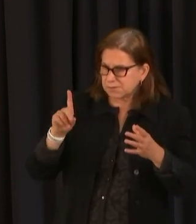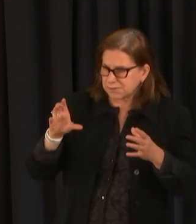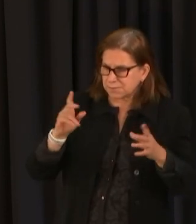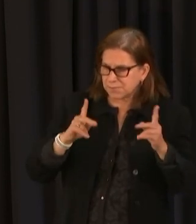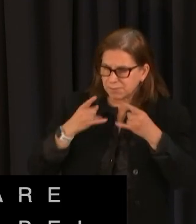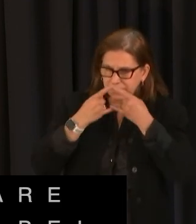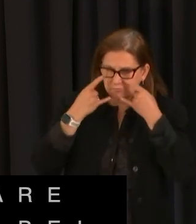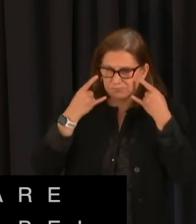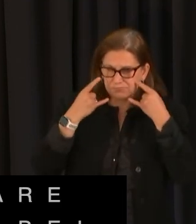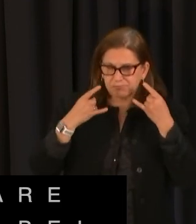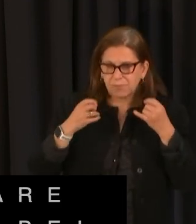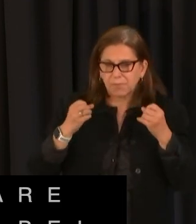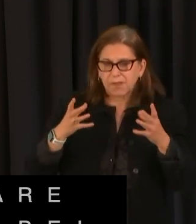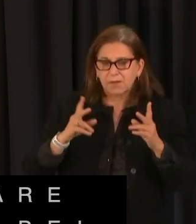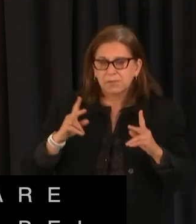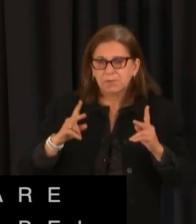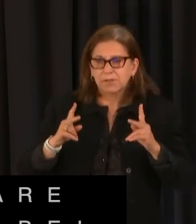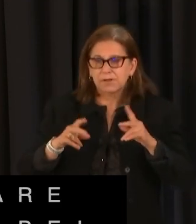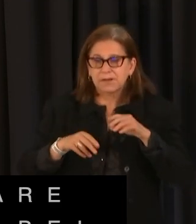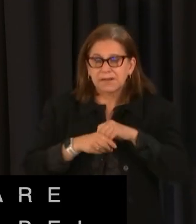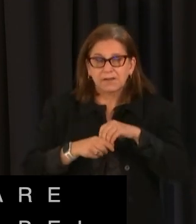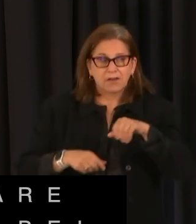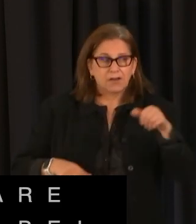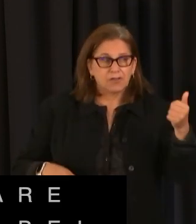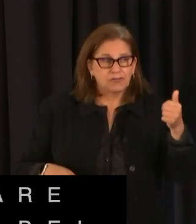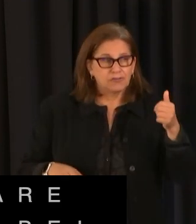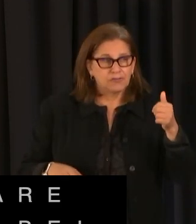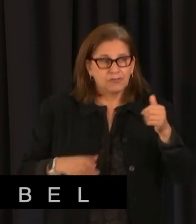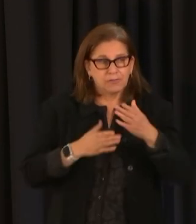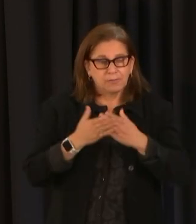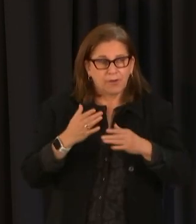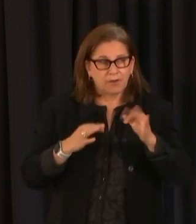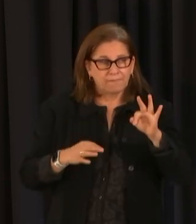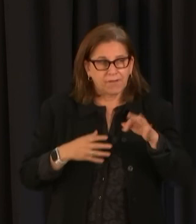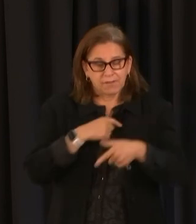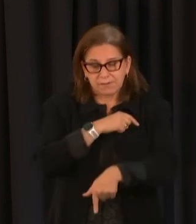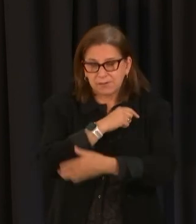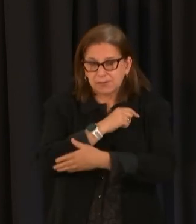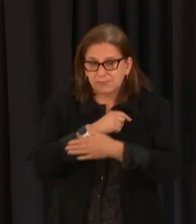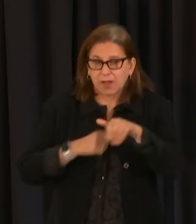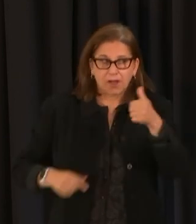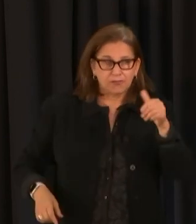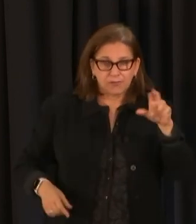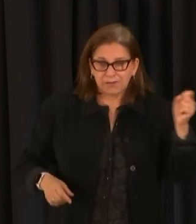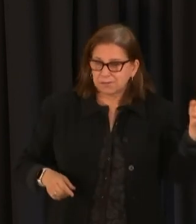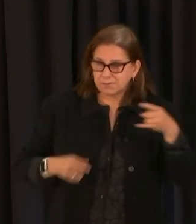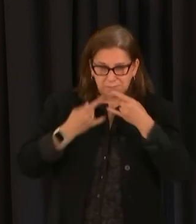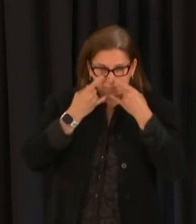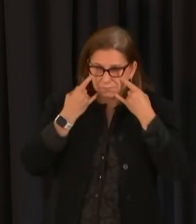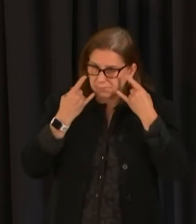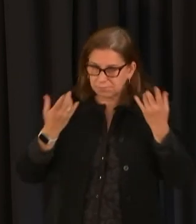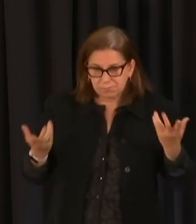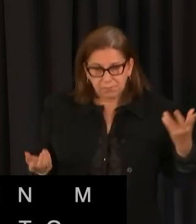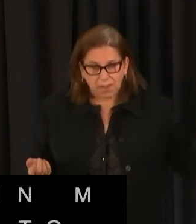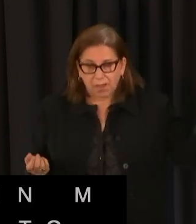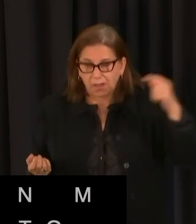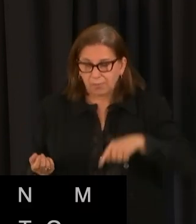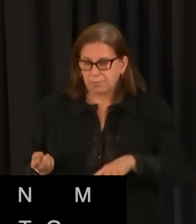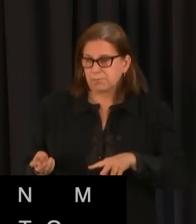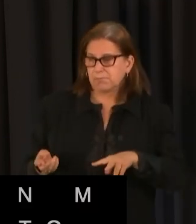people maintain mask wearing. And it's got to be a major